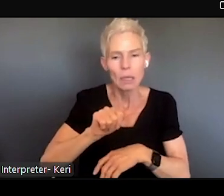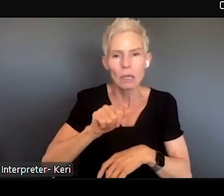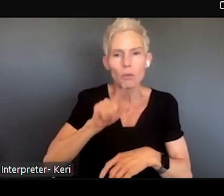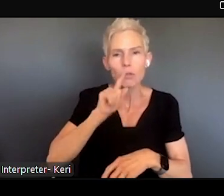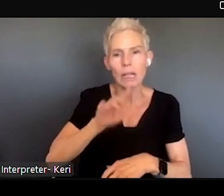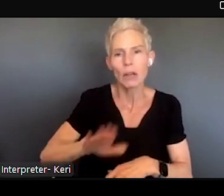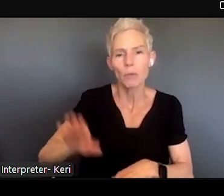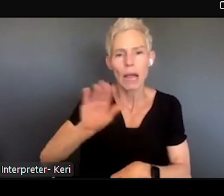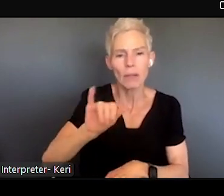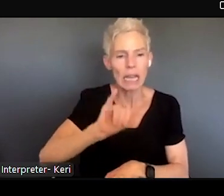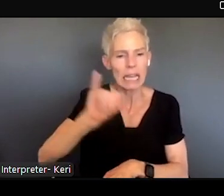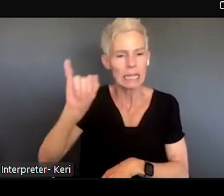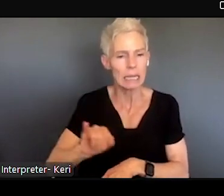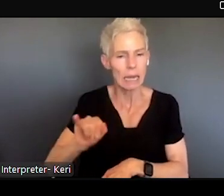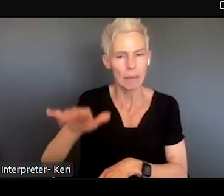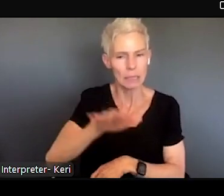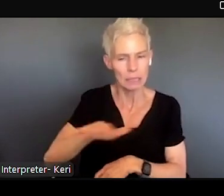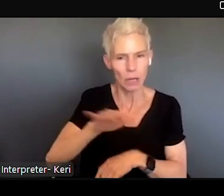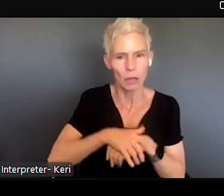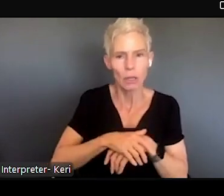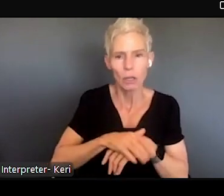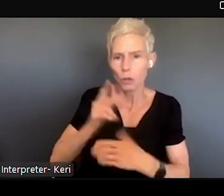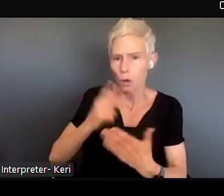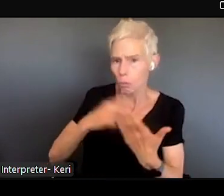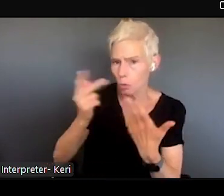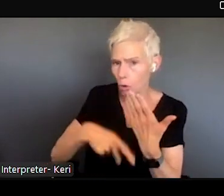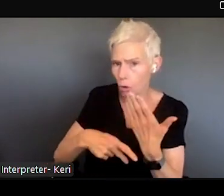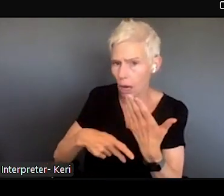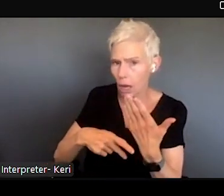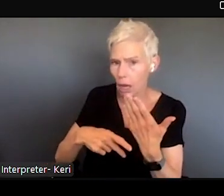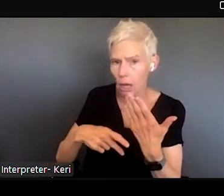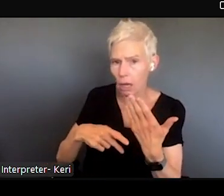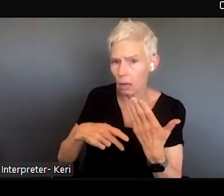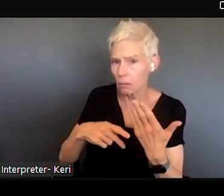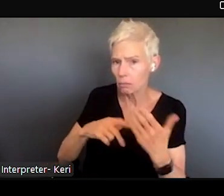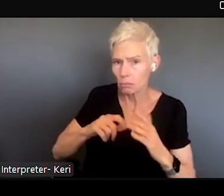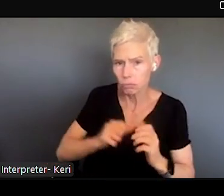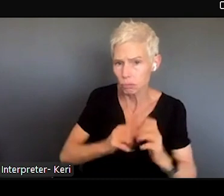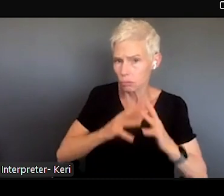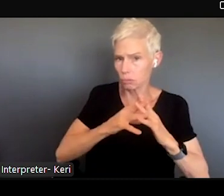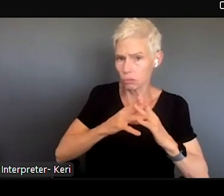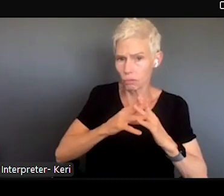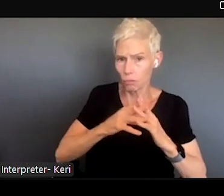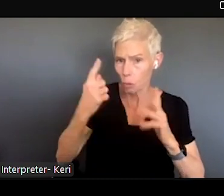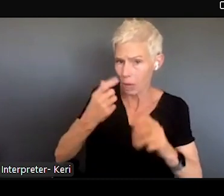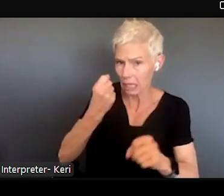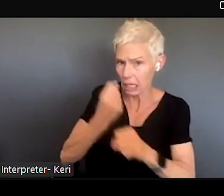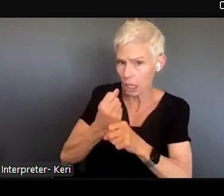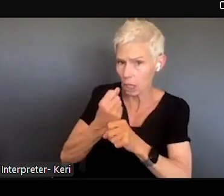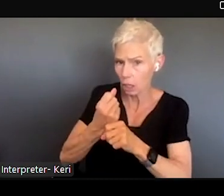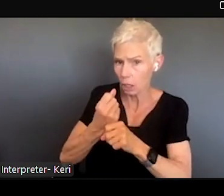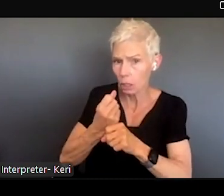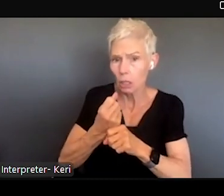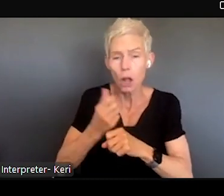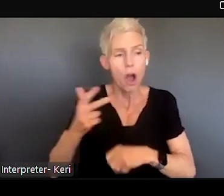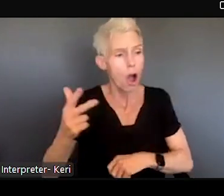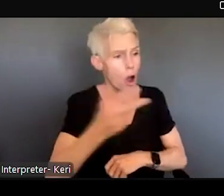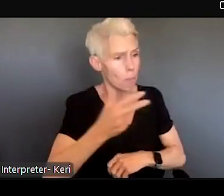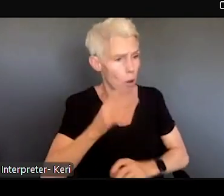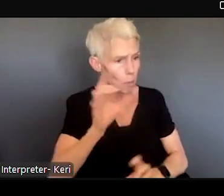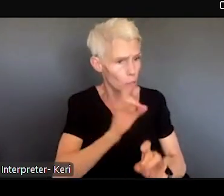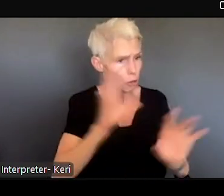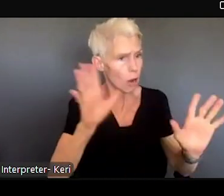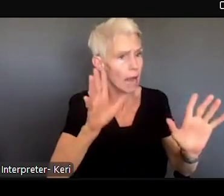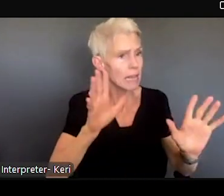Indianapolis area. And your program's been live for about a year? So our mobile crisis has